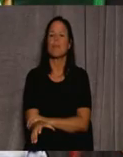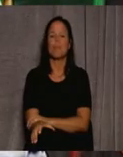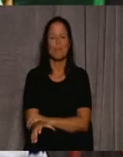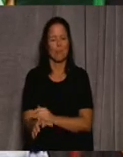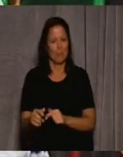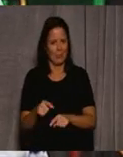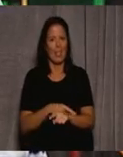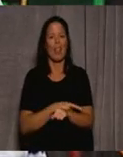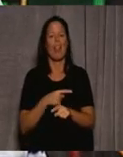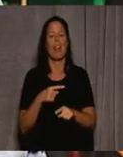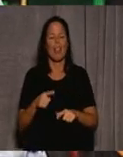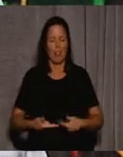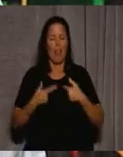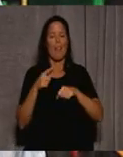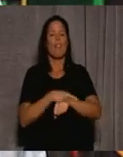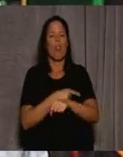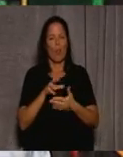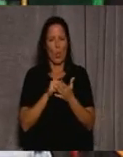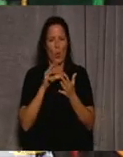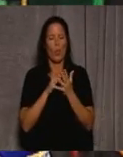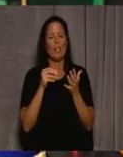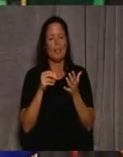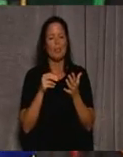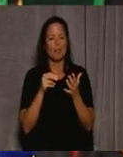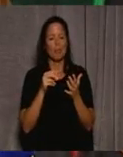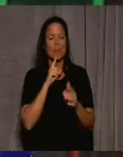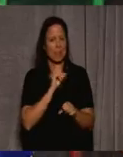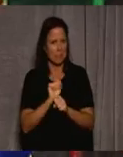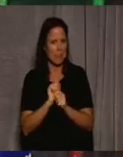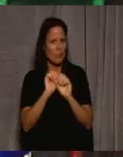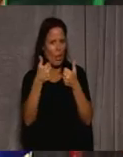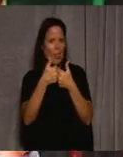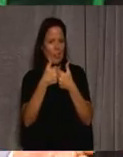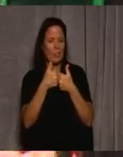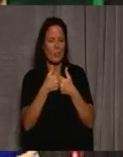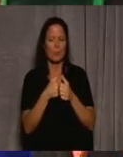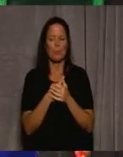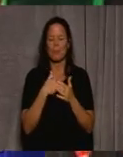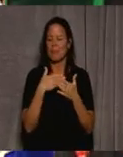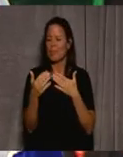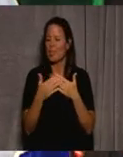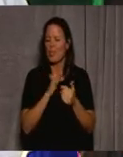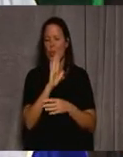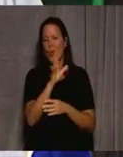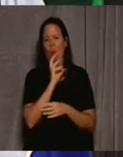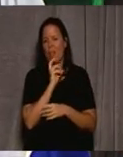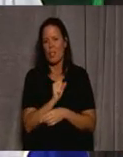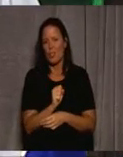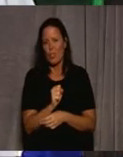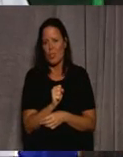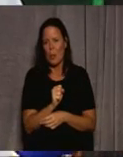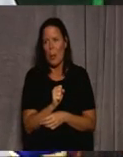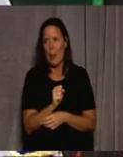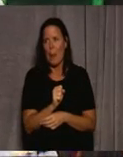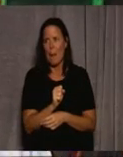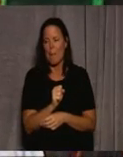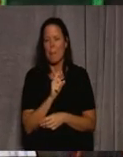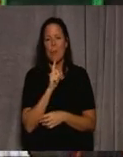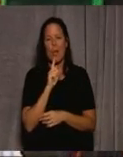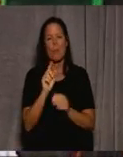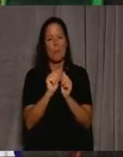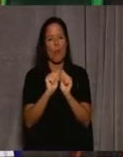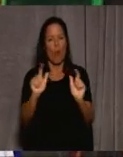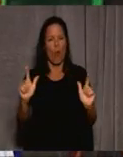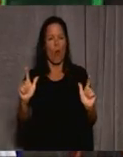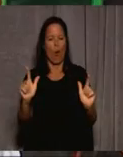Lifelong learning is definitely the challenge. So regardless of your age, I'm sure all